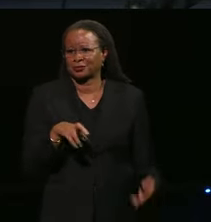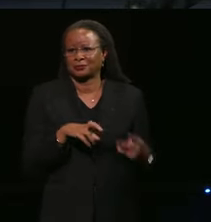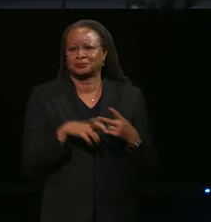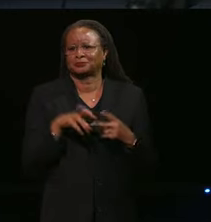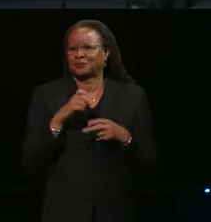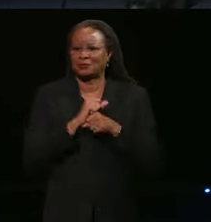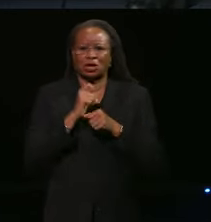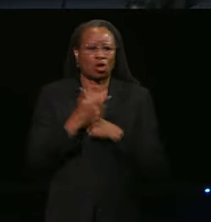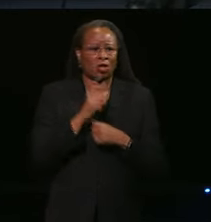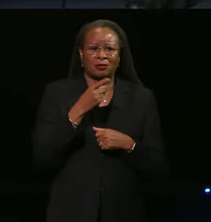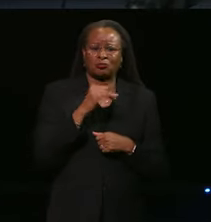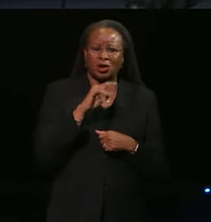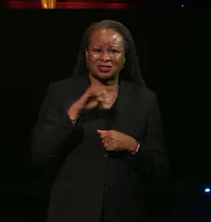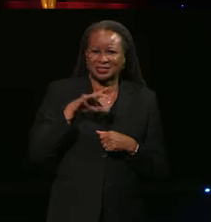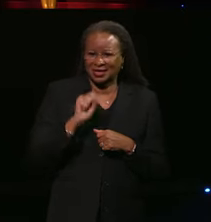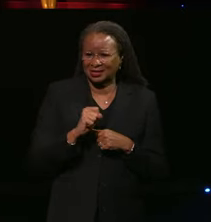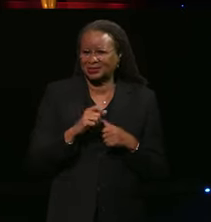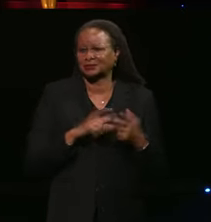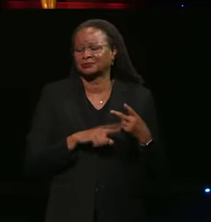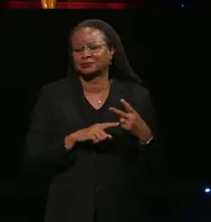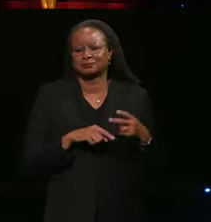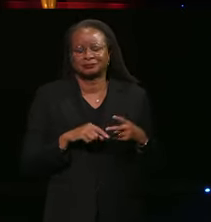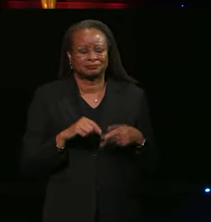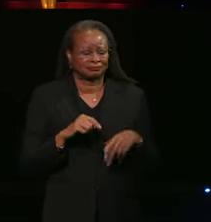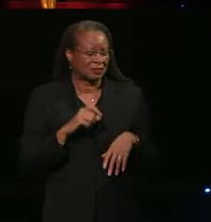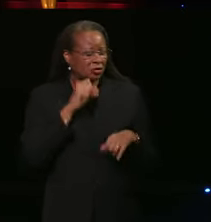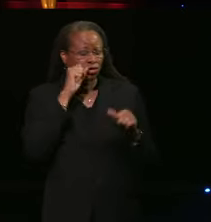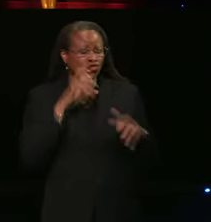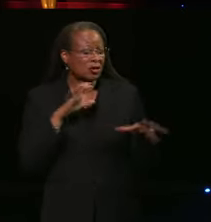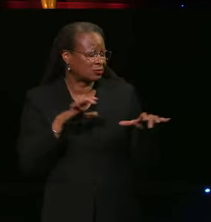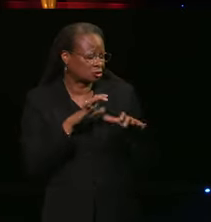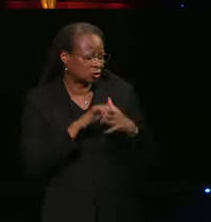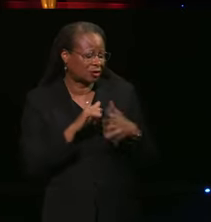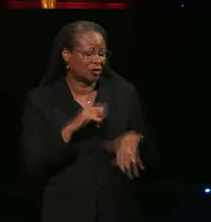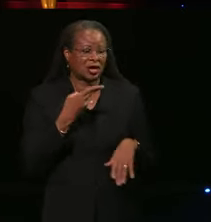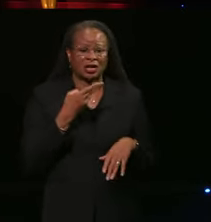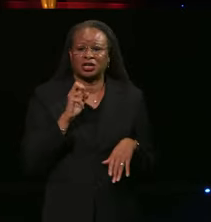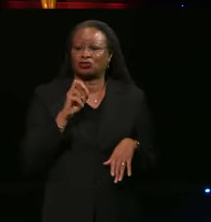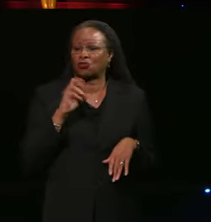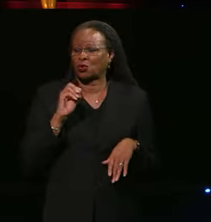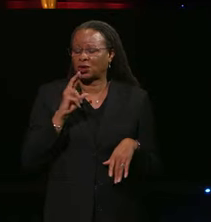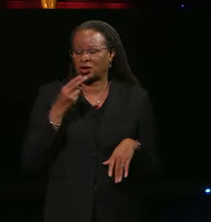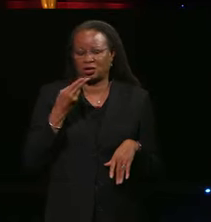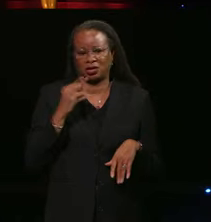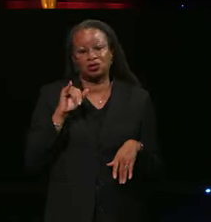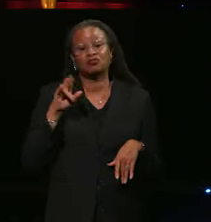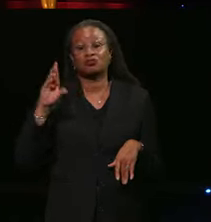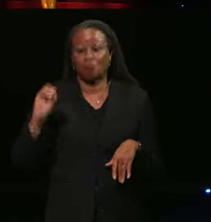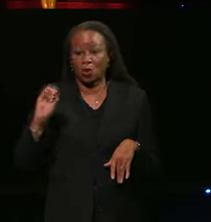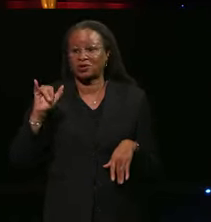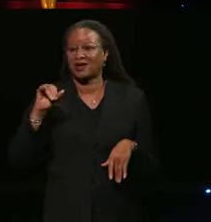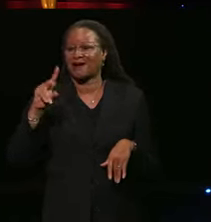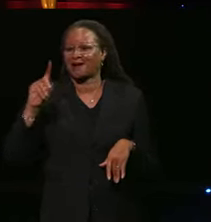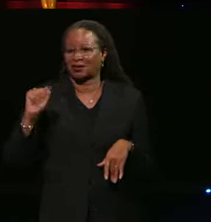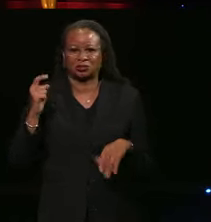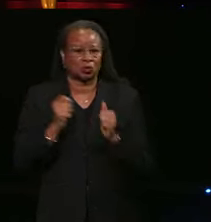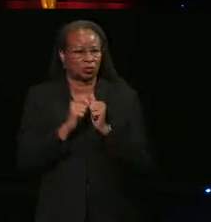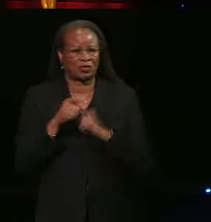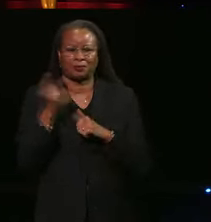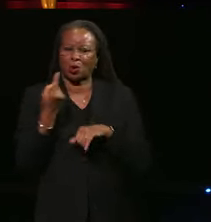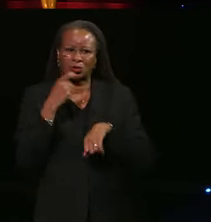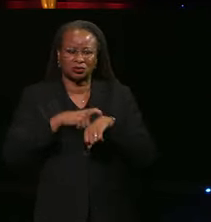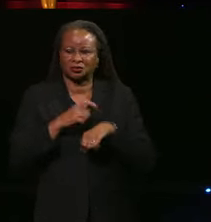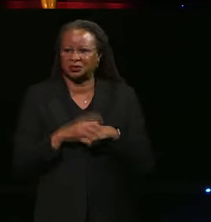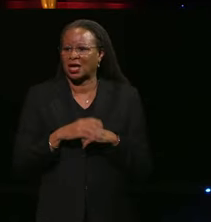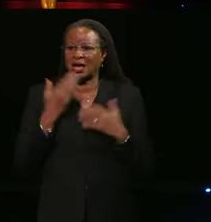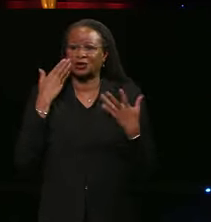all the prosthetics, which you can see. It was incredible. And Hiro Yada is there with him all the time. I don't